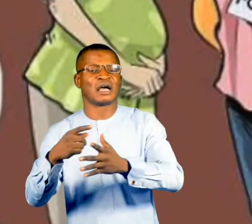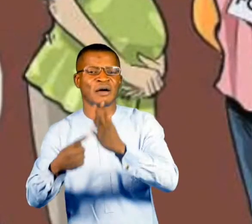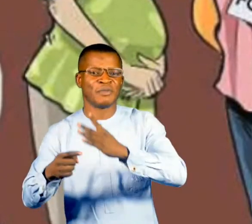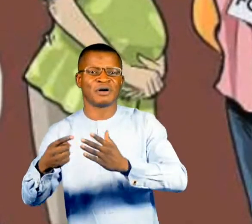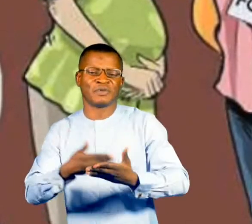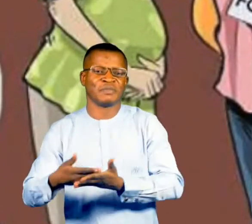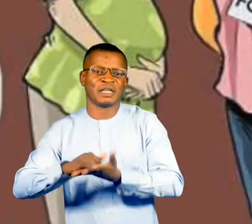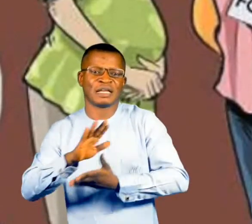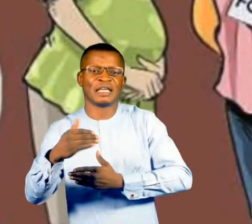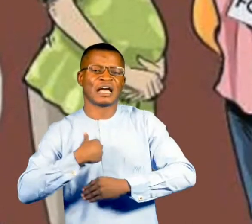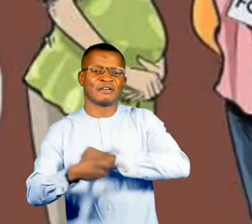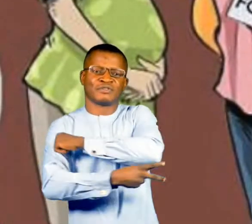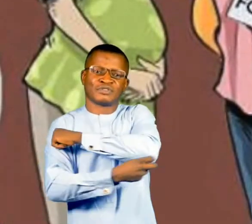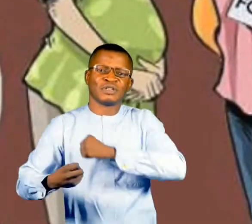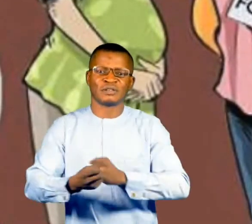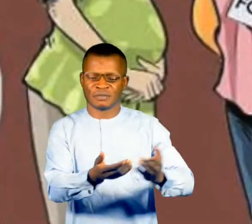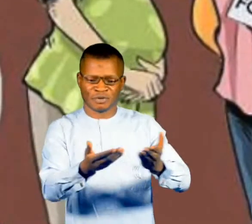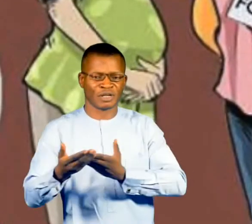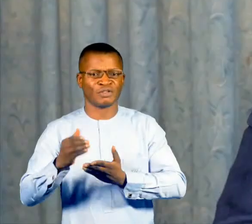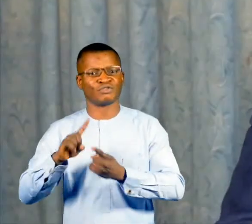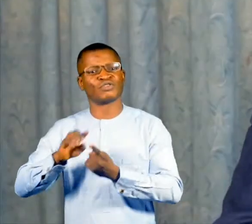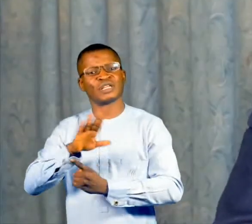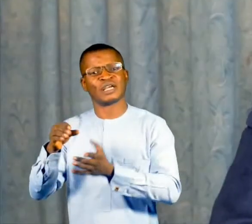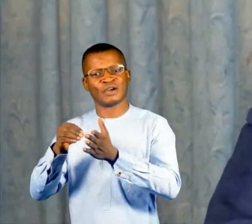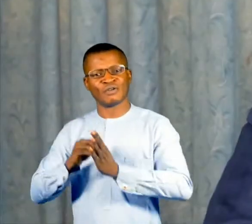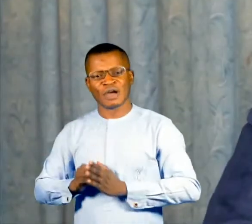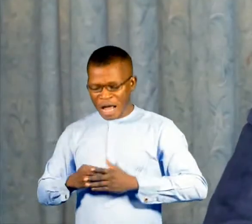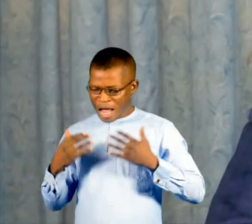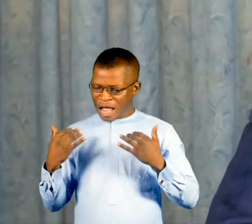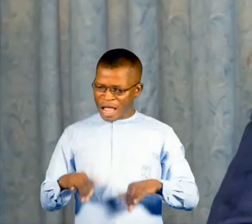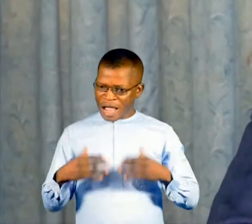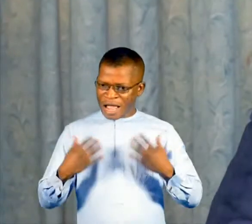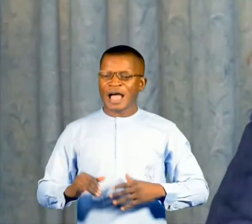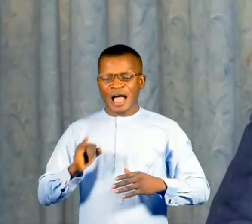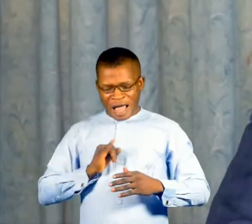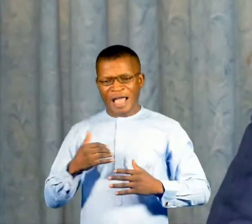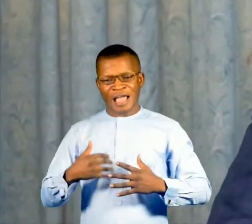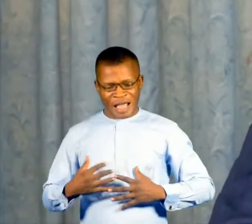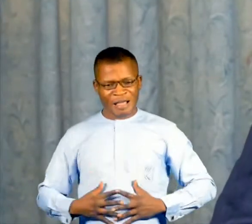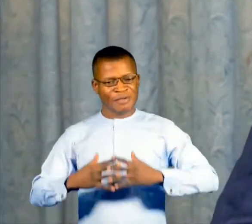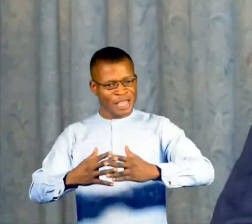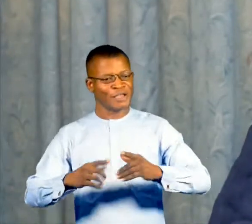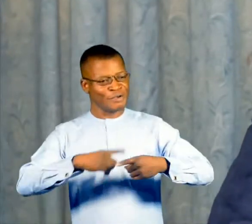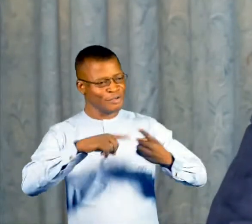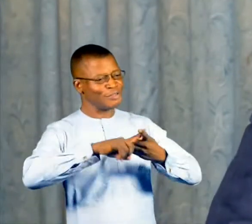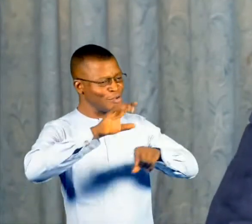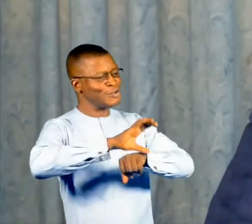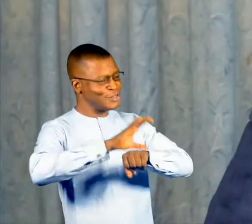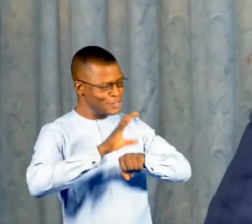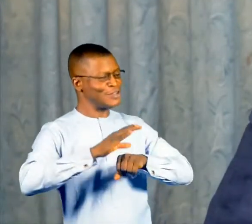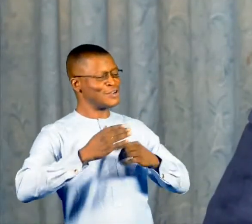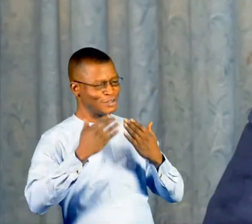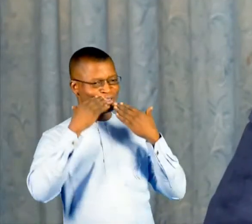stolen and brought into their home and hand over, and the person is rejoicing. The person is going to his